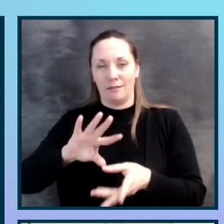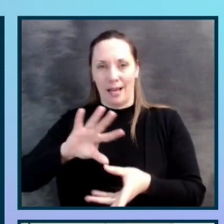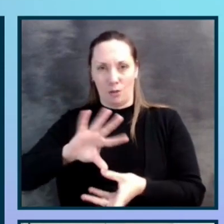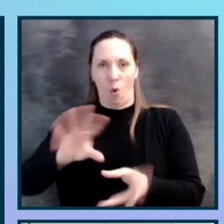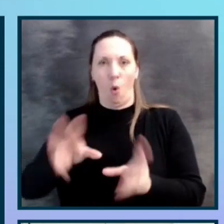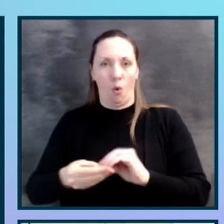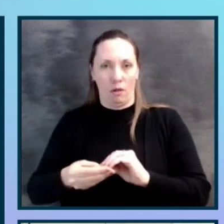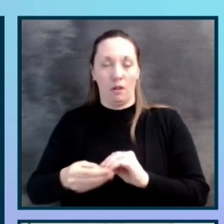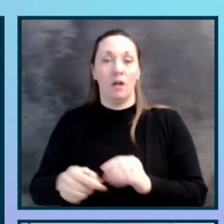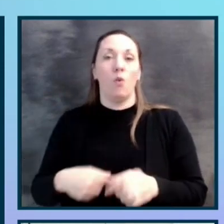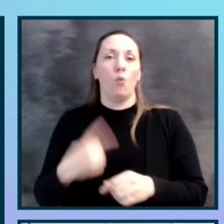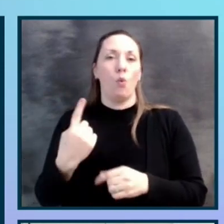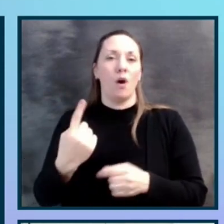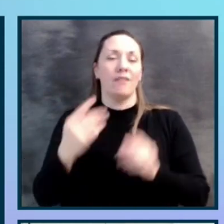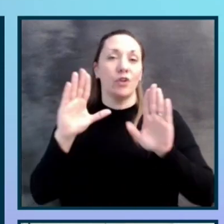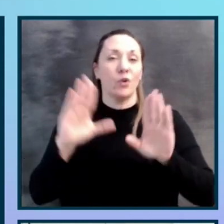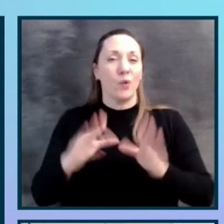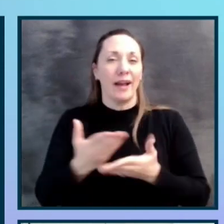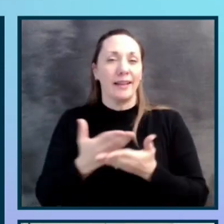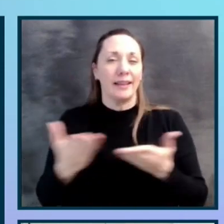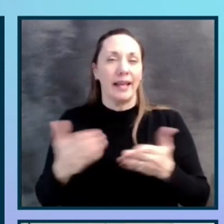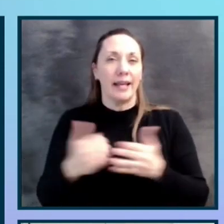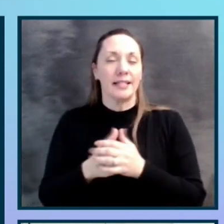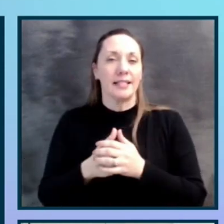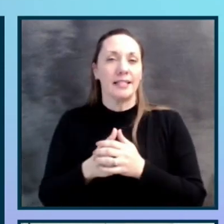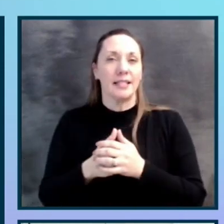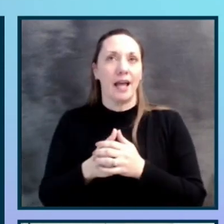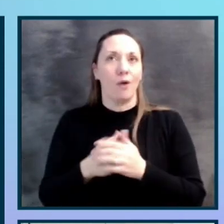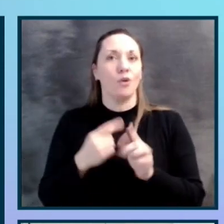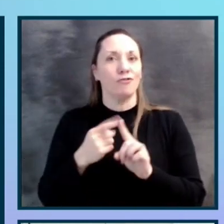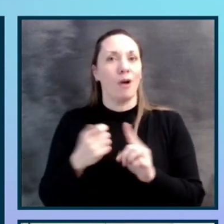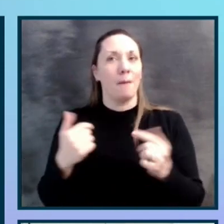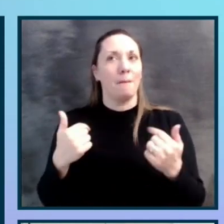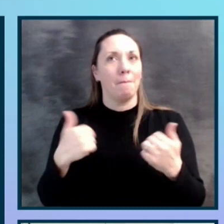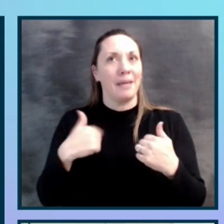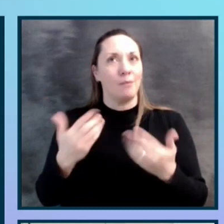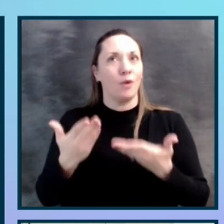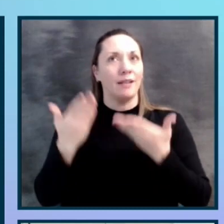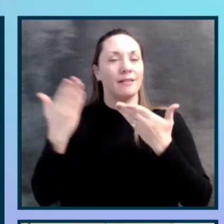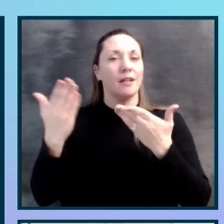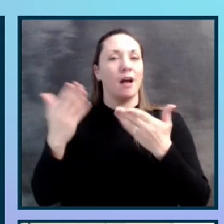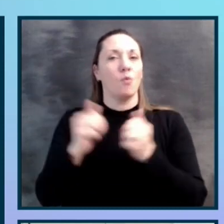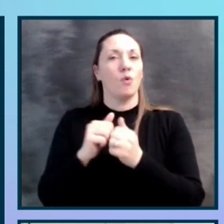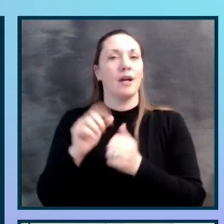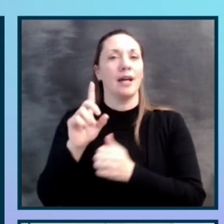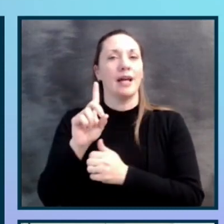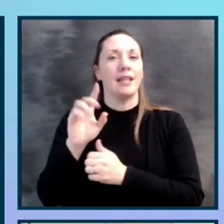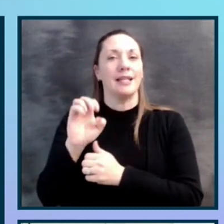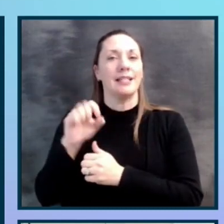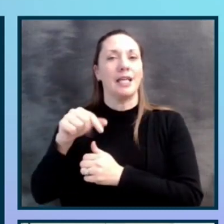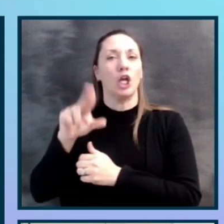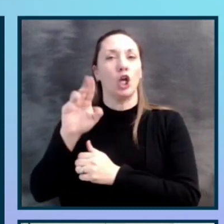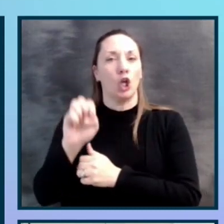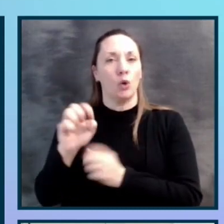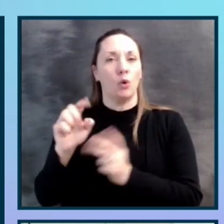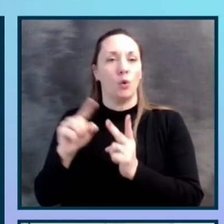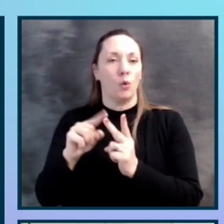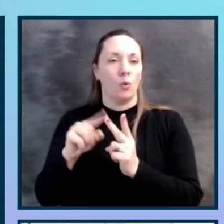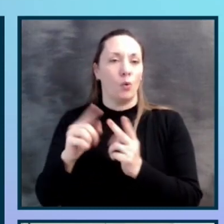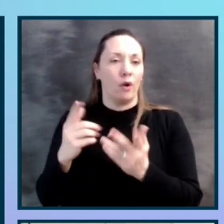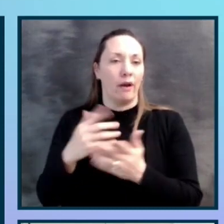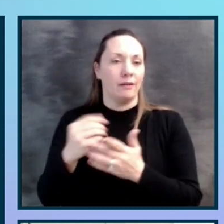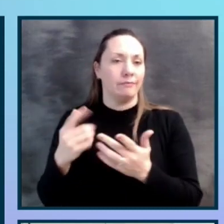the really great things that came of me bringing this up with DQ and specifically with Glenda Sims at the